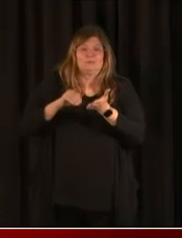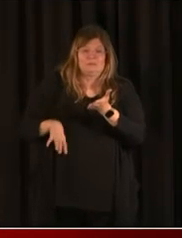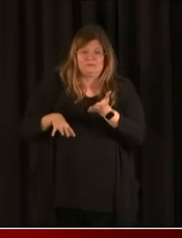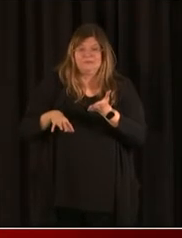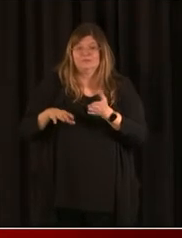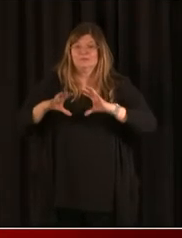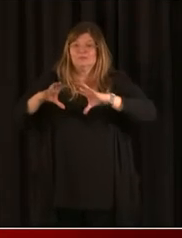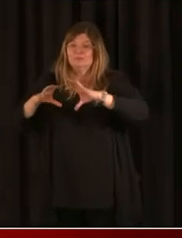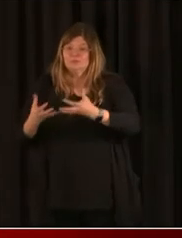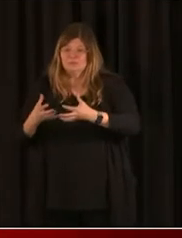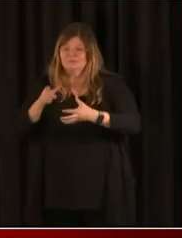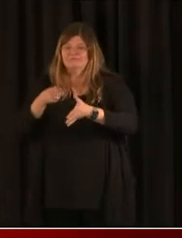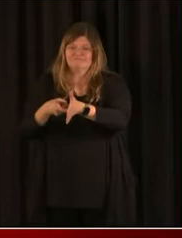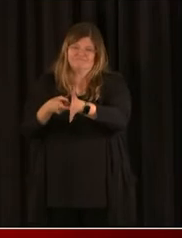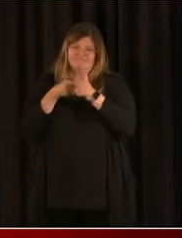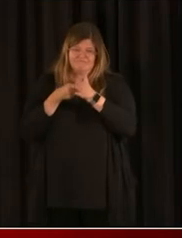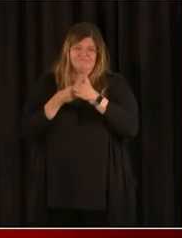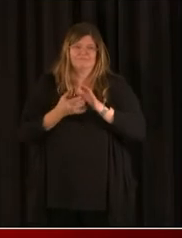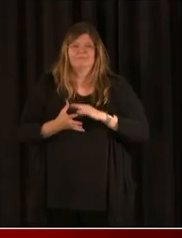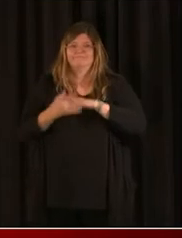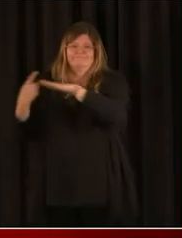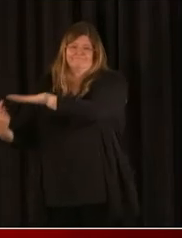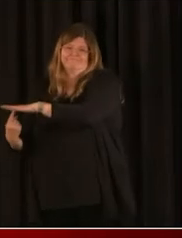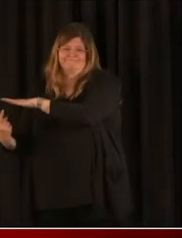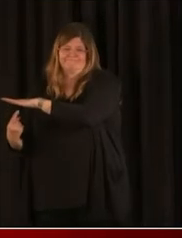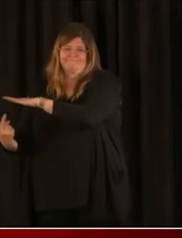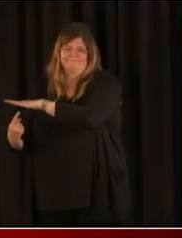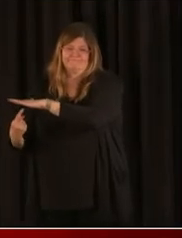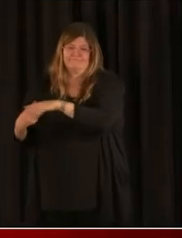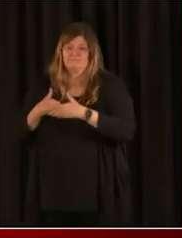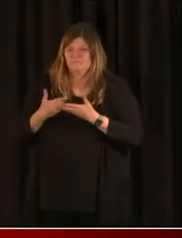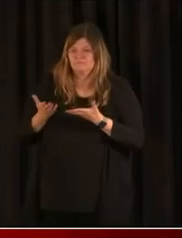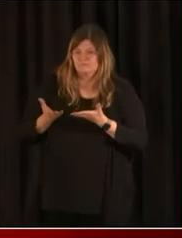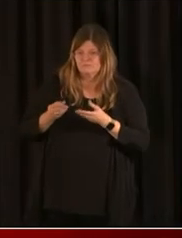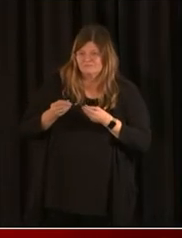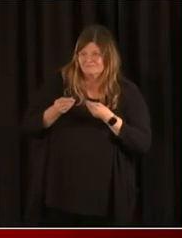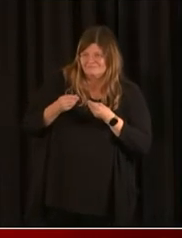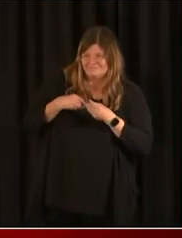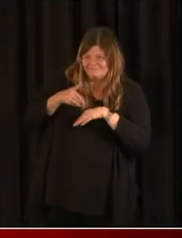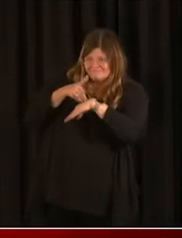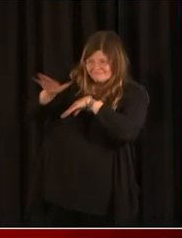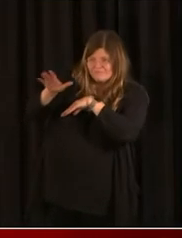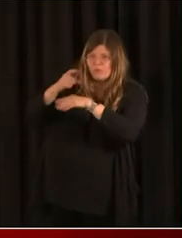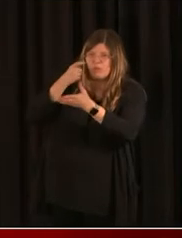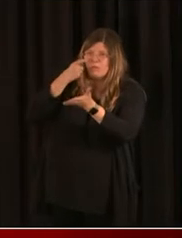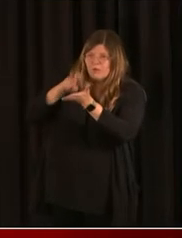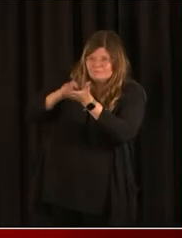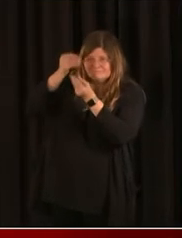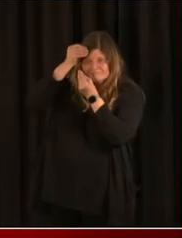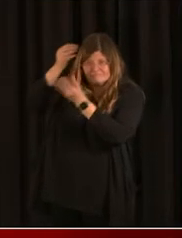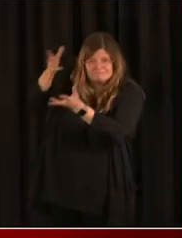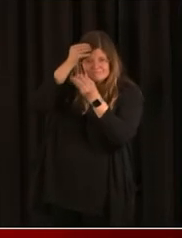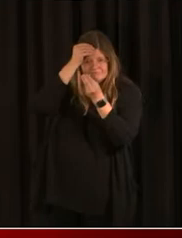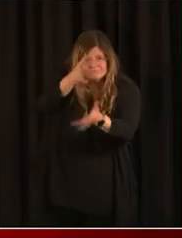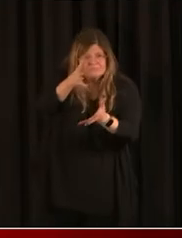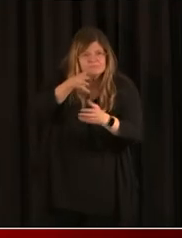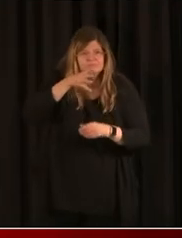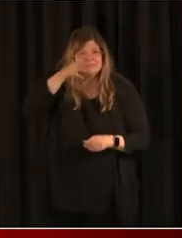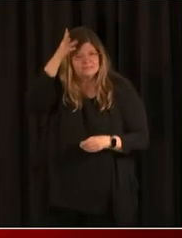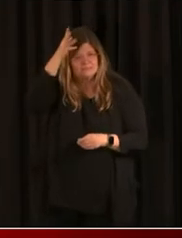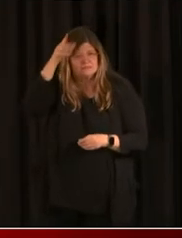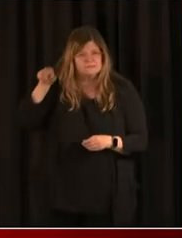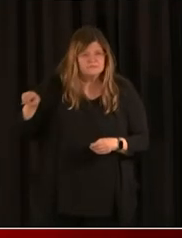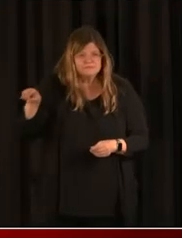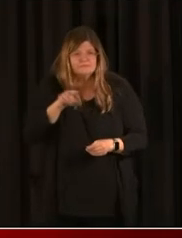as their cohort will be required to quarantine, and we provide notifications to those close contacts as well as